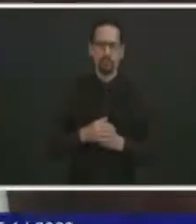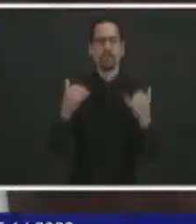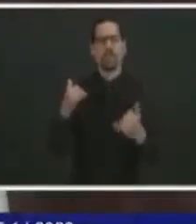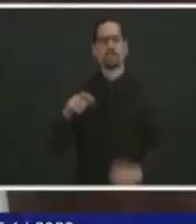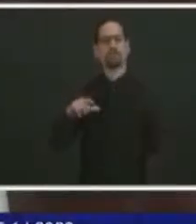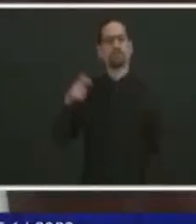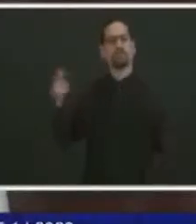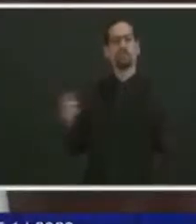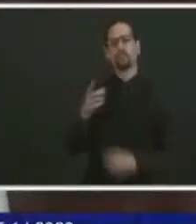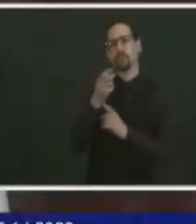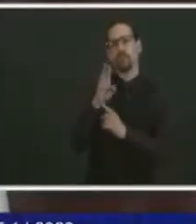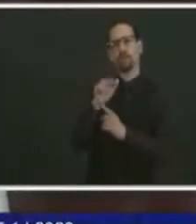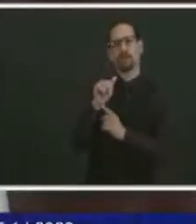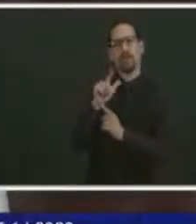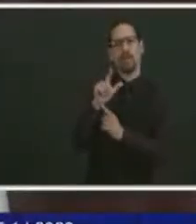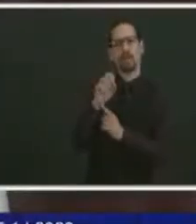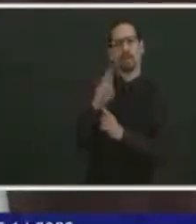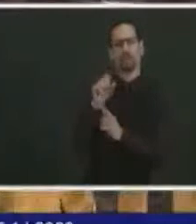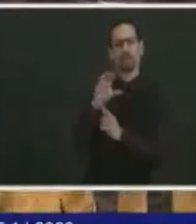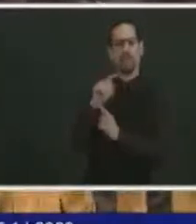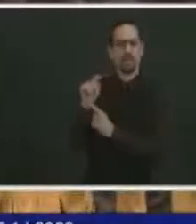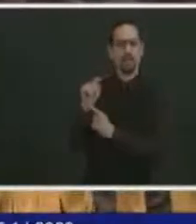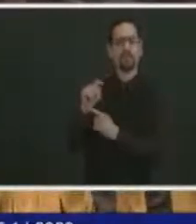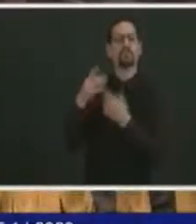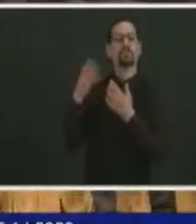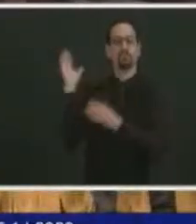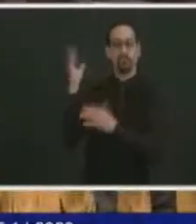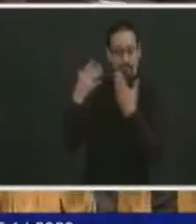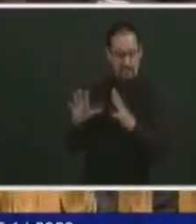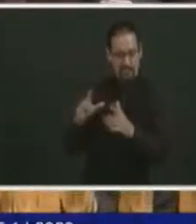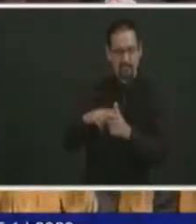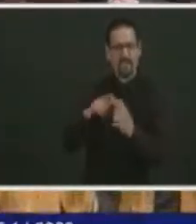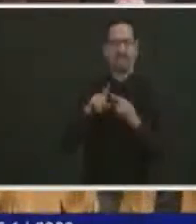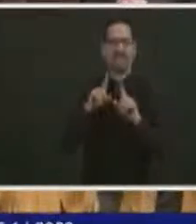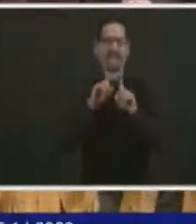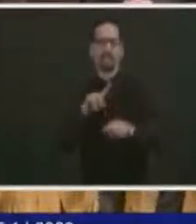Alexander Scott, and then we'll both come back for questions.